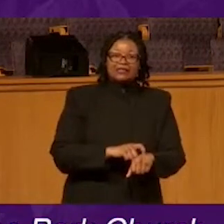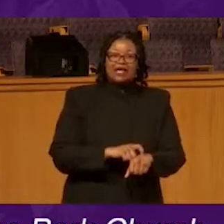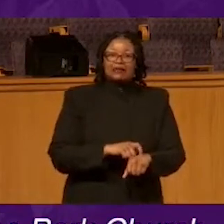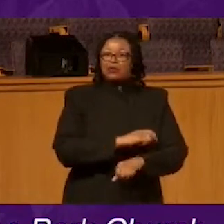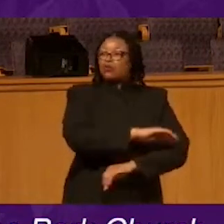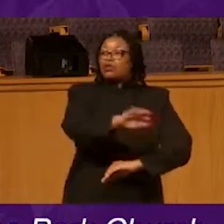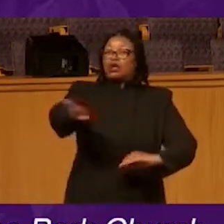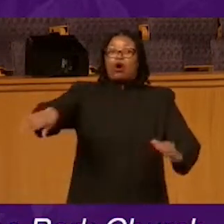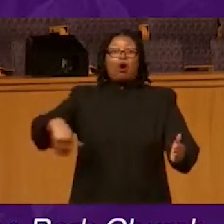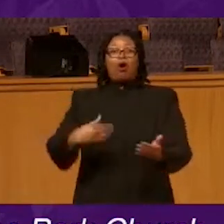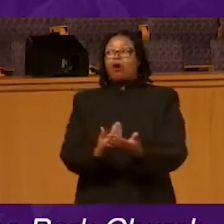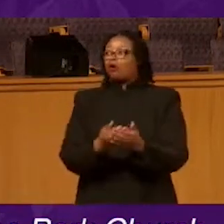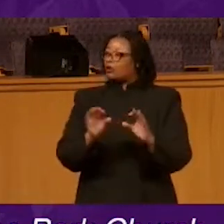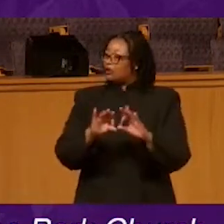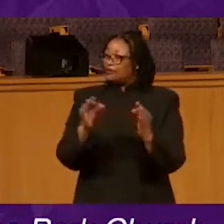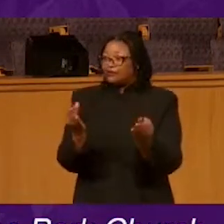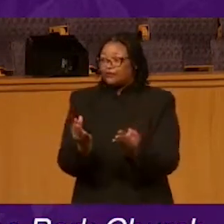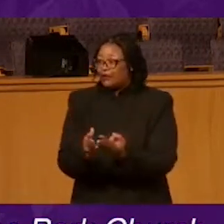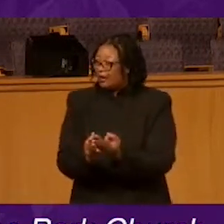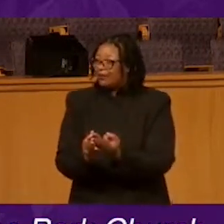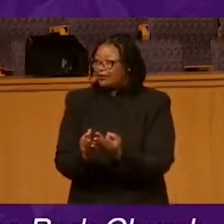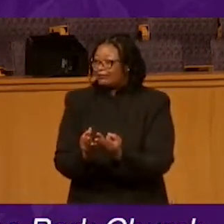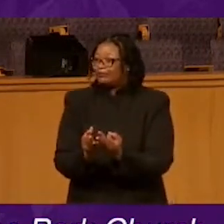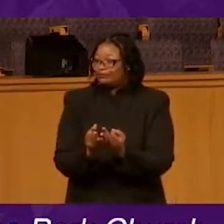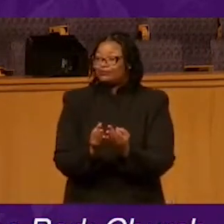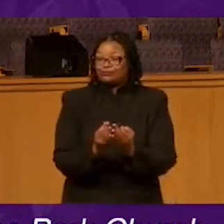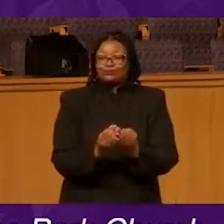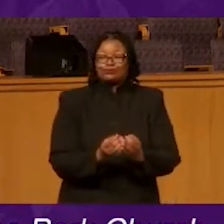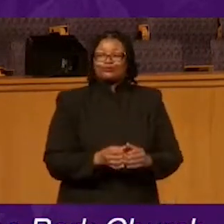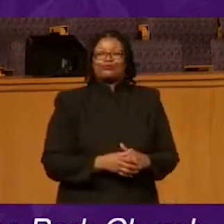whole family as a whole unit.